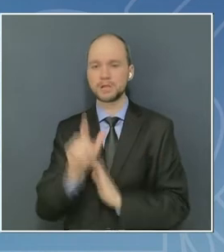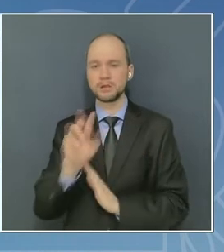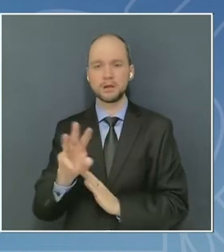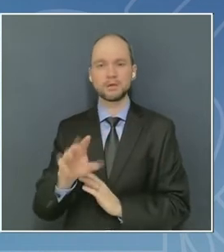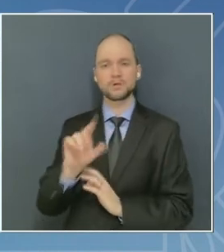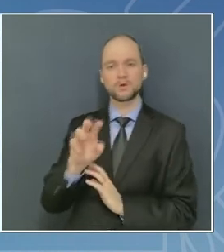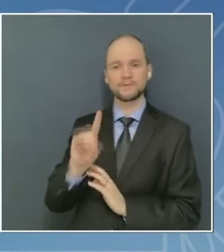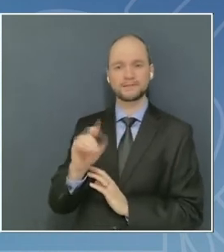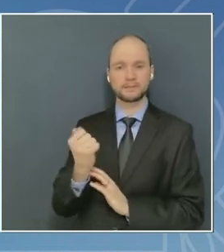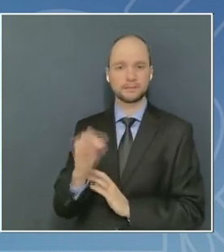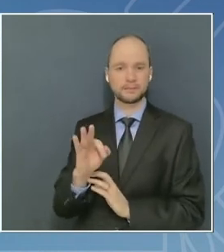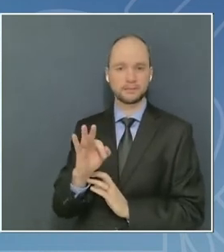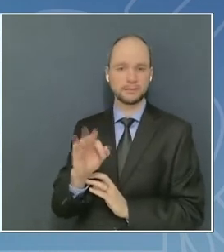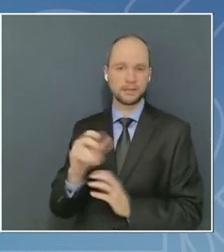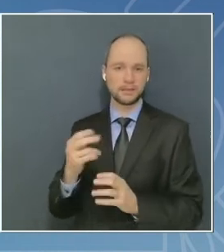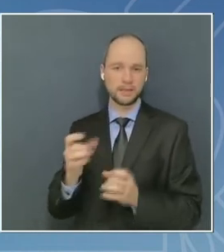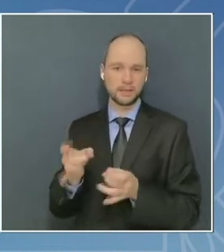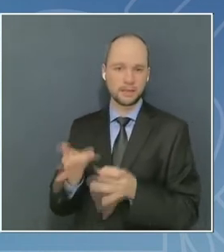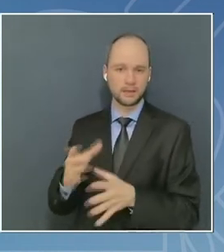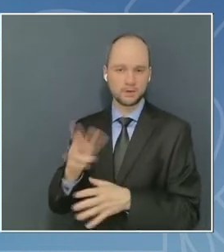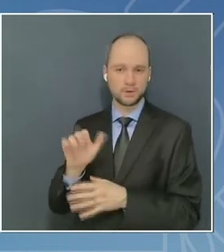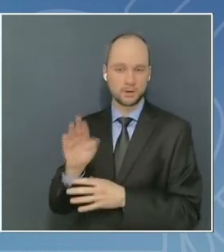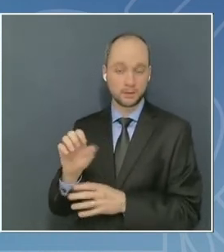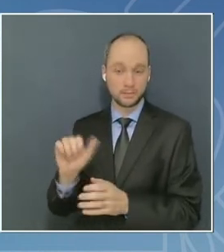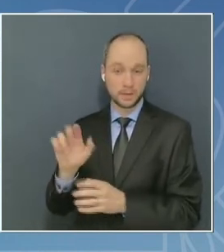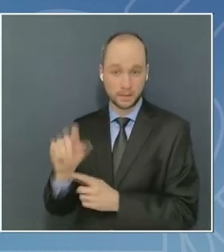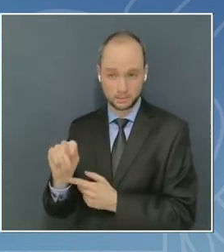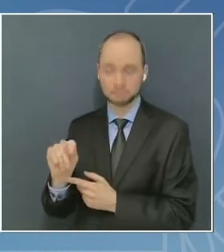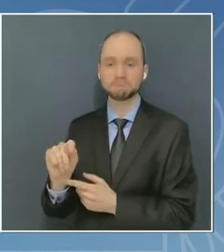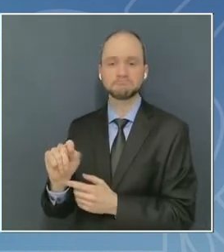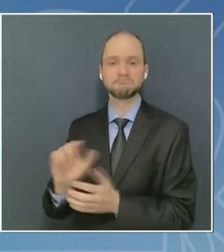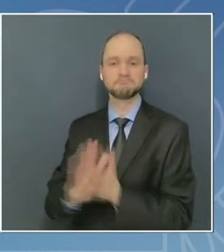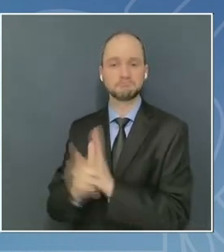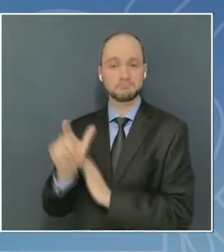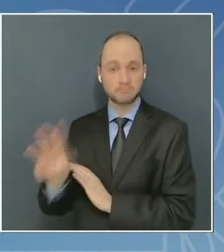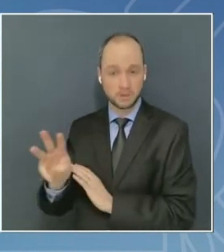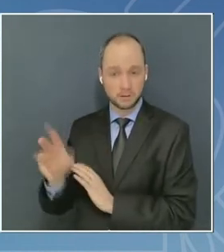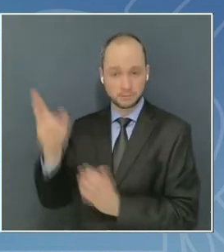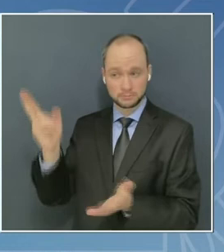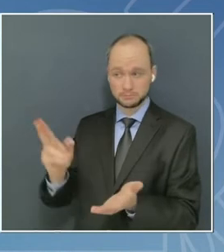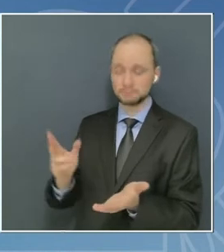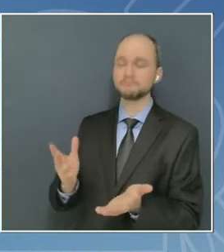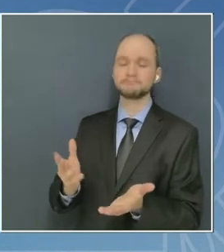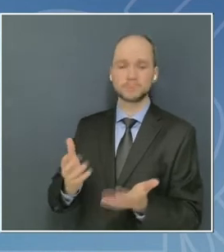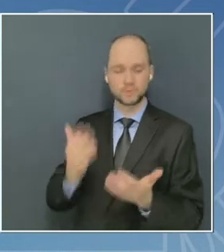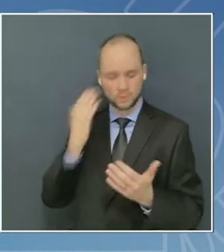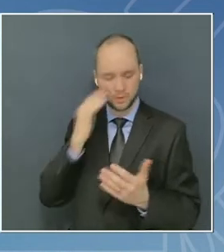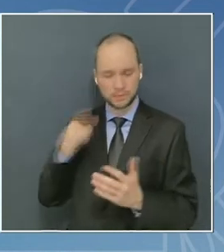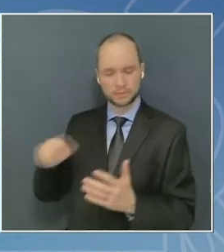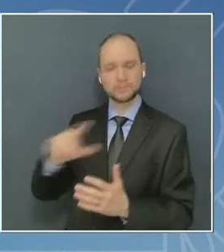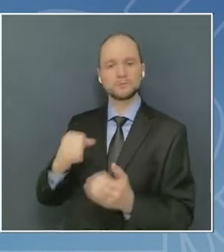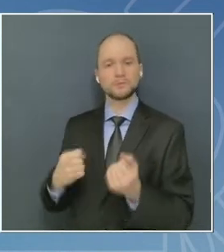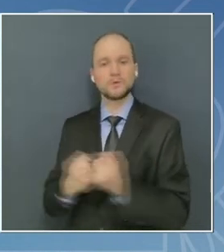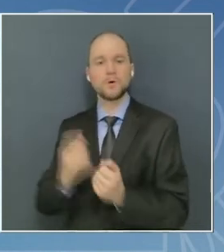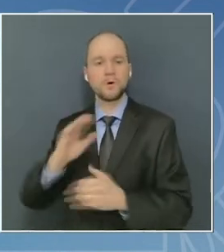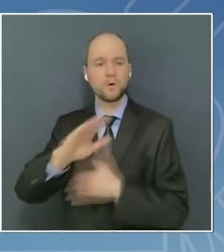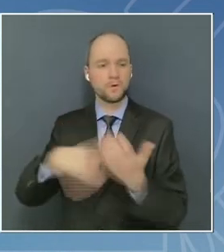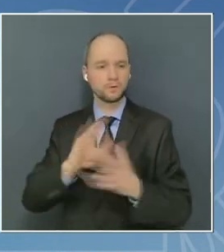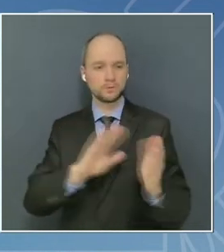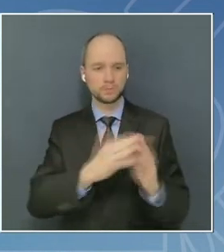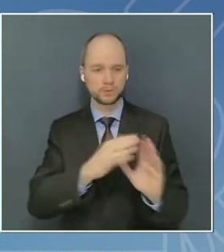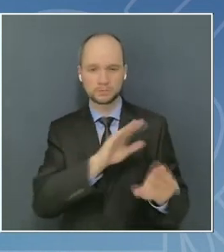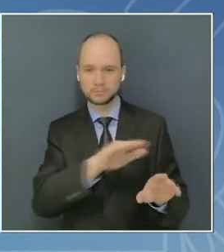crimes impacting Asian Americans and all communities impacted by hate. So we know that together there is still a lot of work to do, but we are